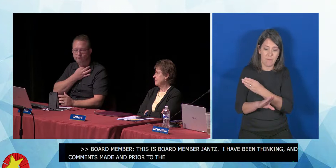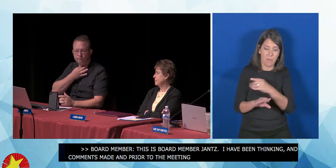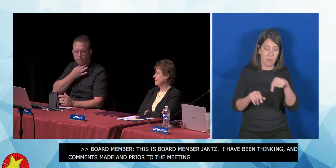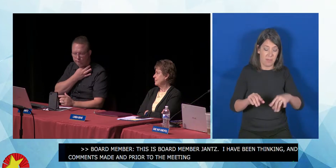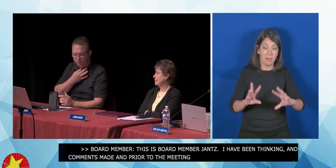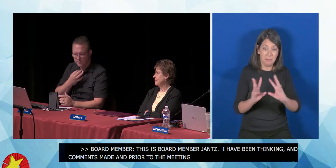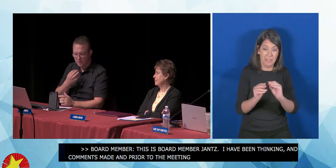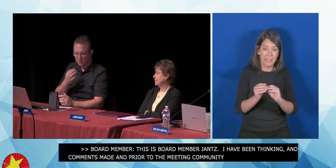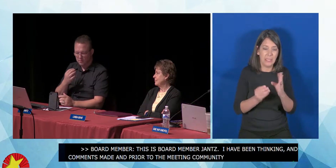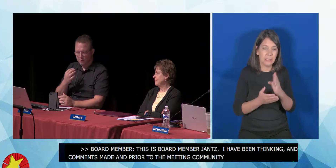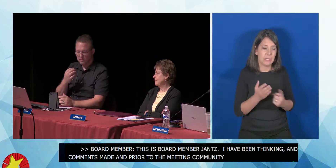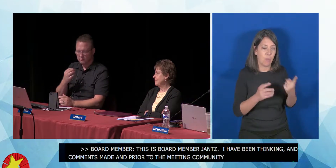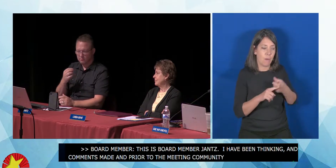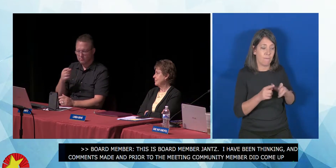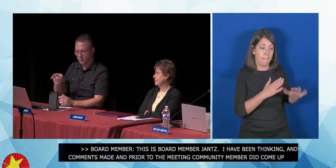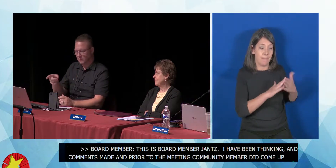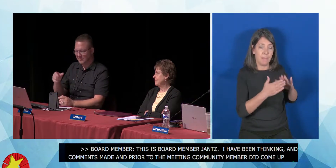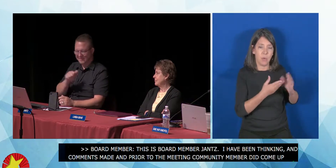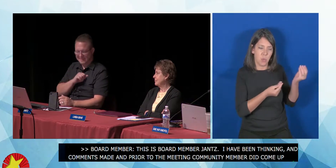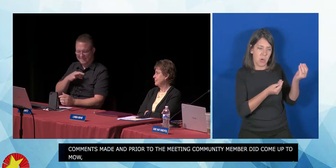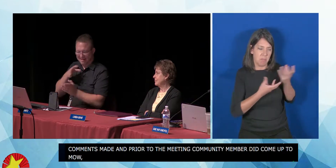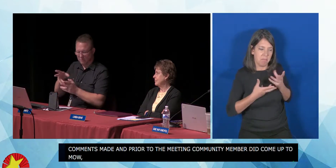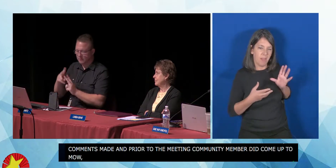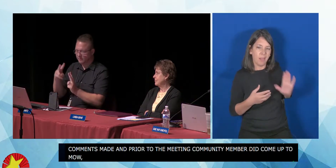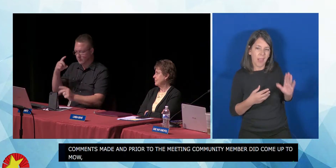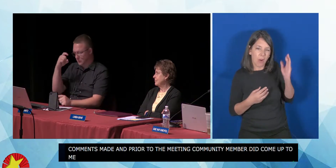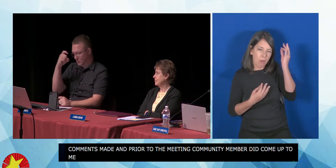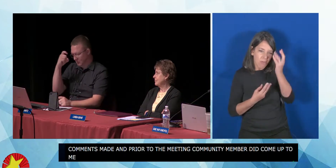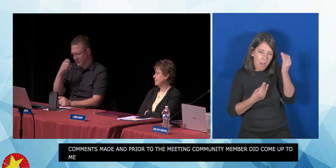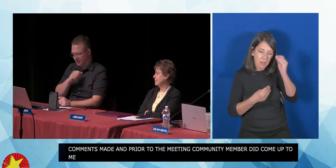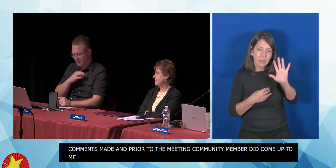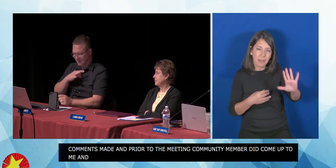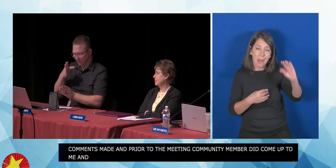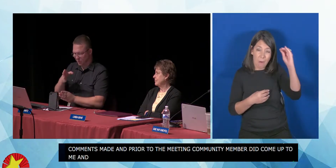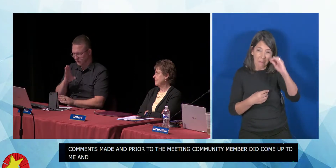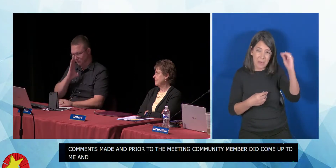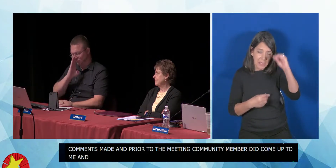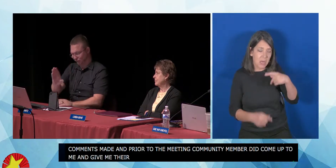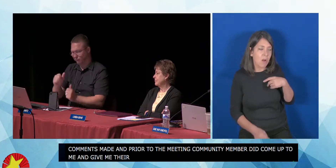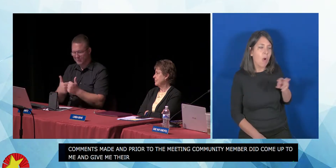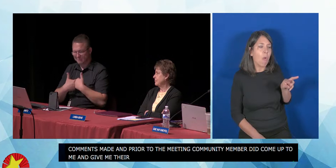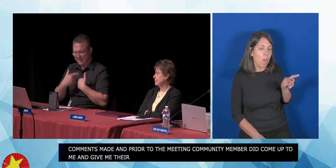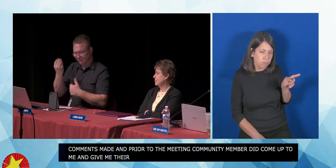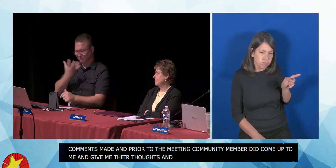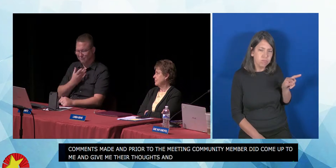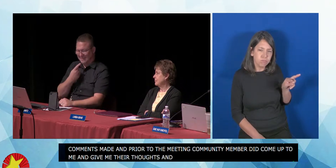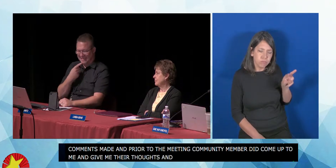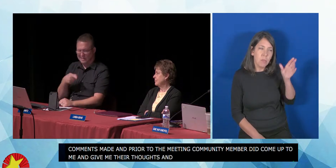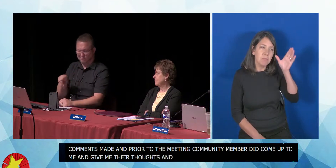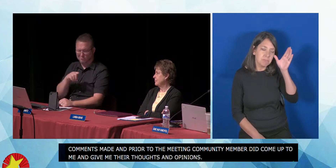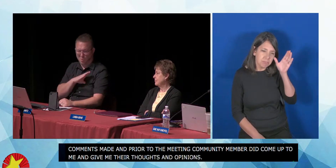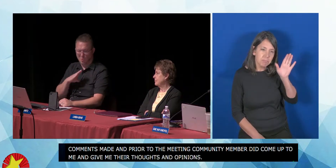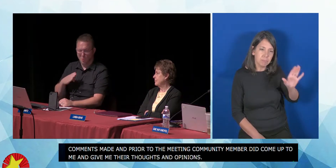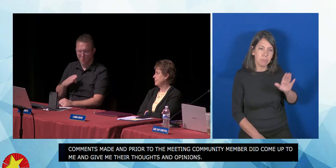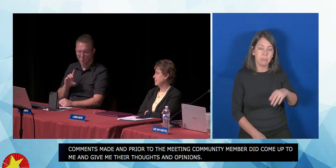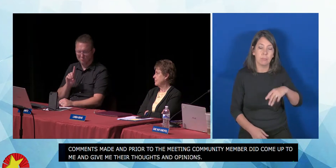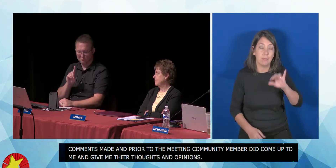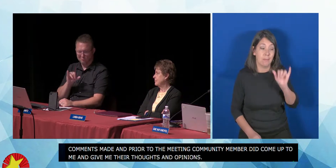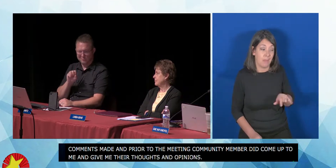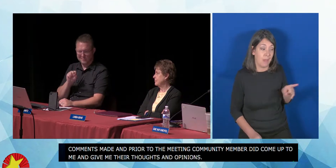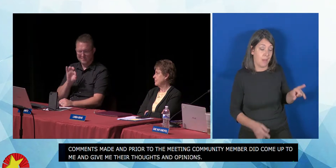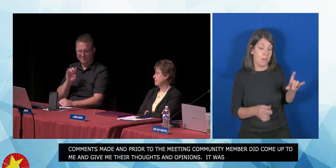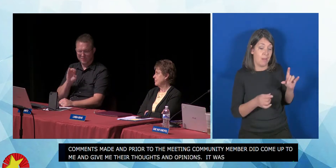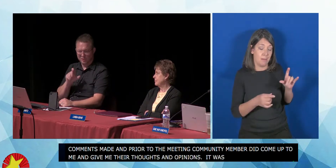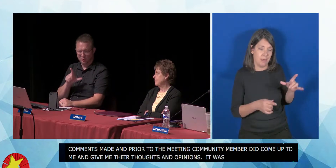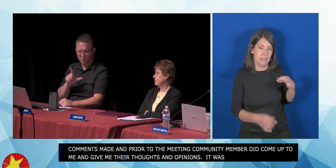me and give me their thoughts and their opinions. It was a staff person who told